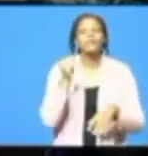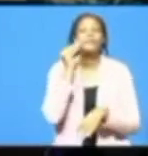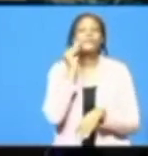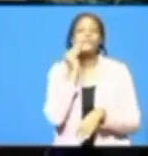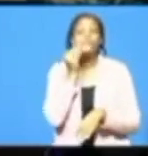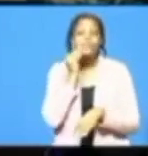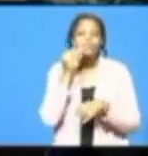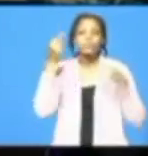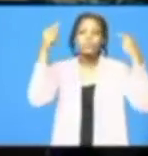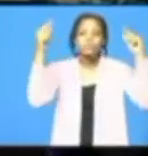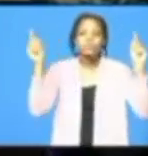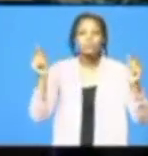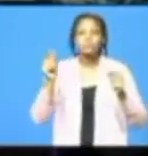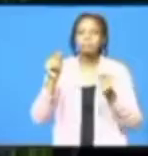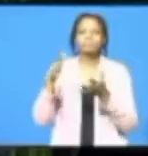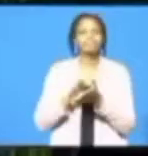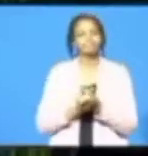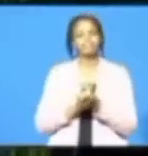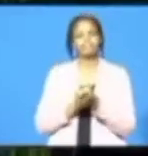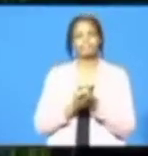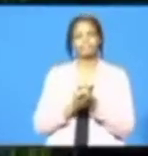Let me hasten to tell you, though,